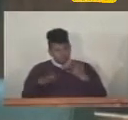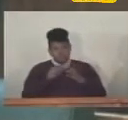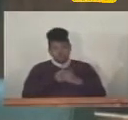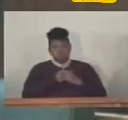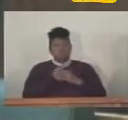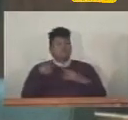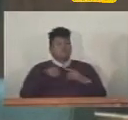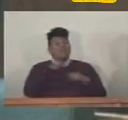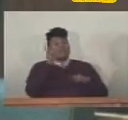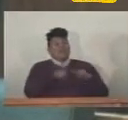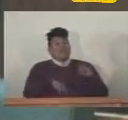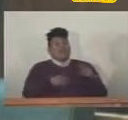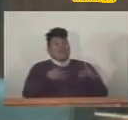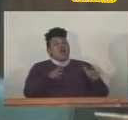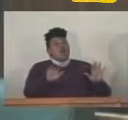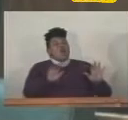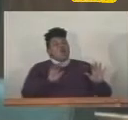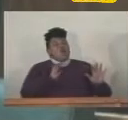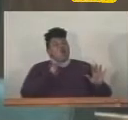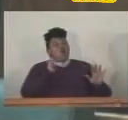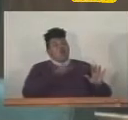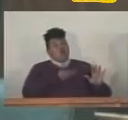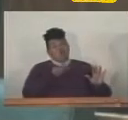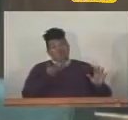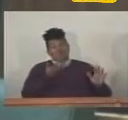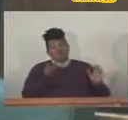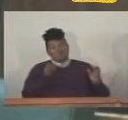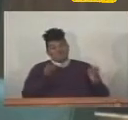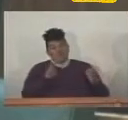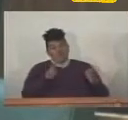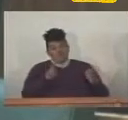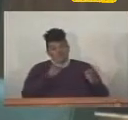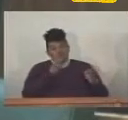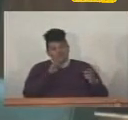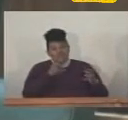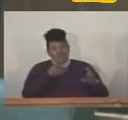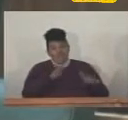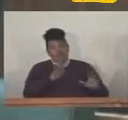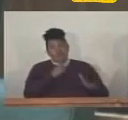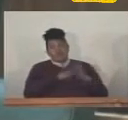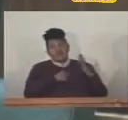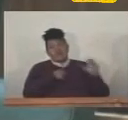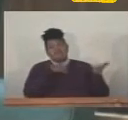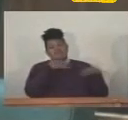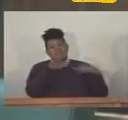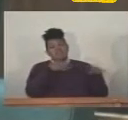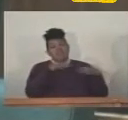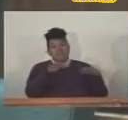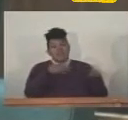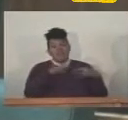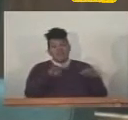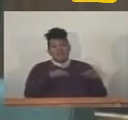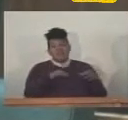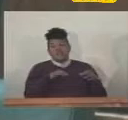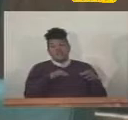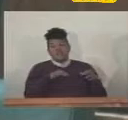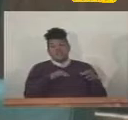We cannot allow, Mr. President, or afford to allow what I've defined as the fair traffickers to